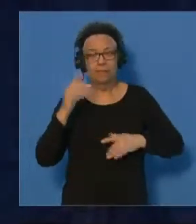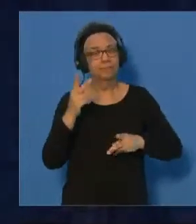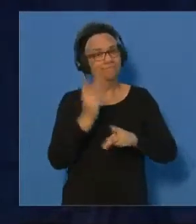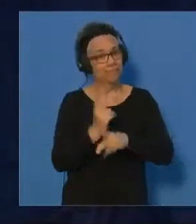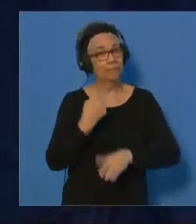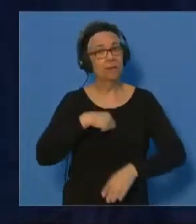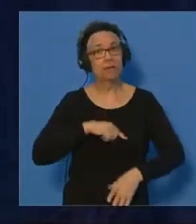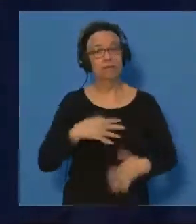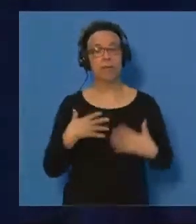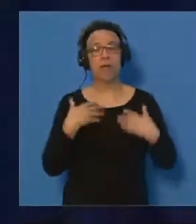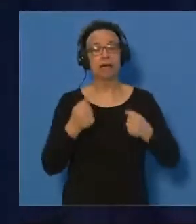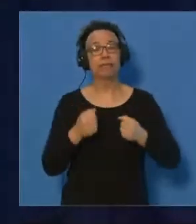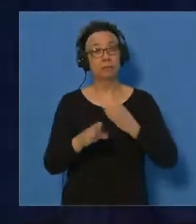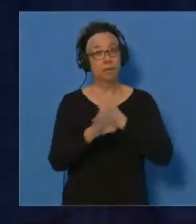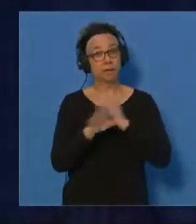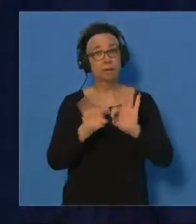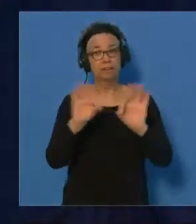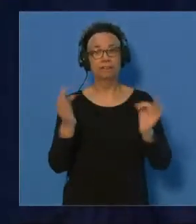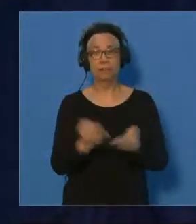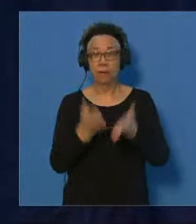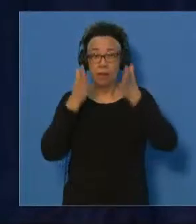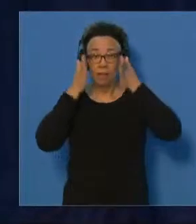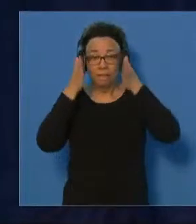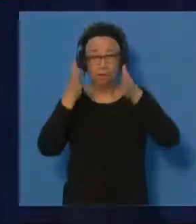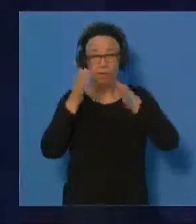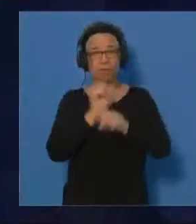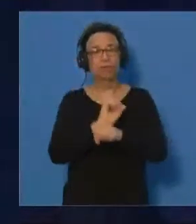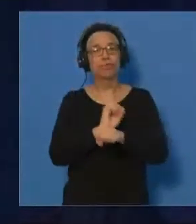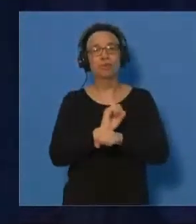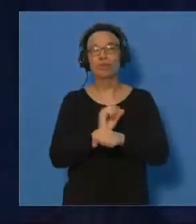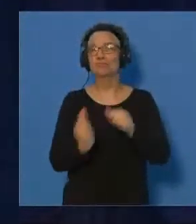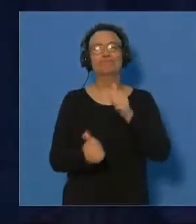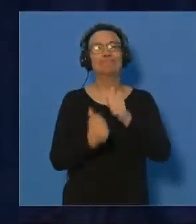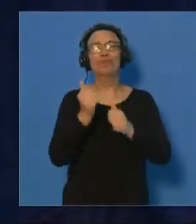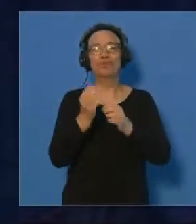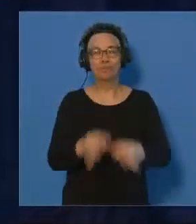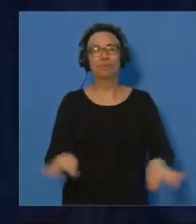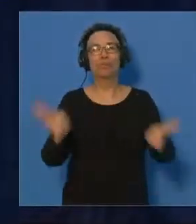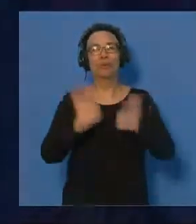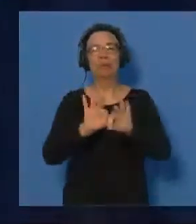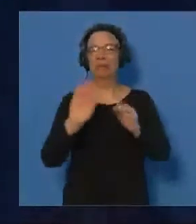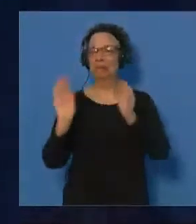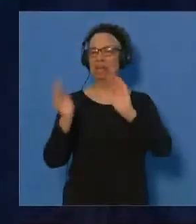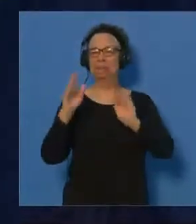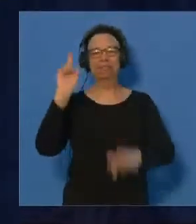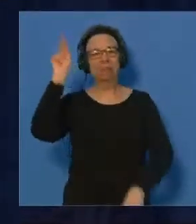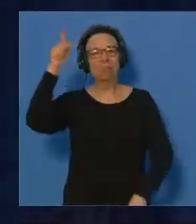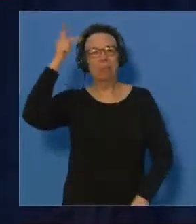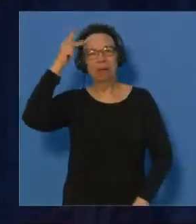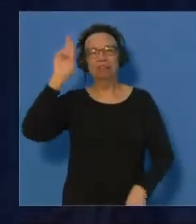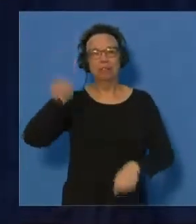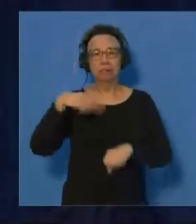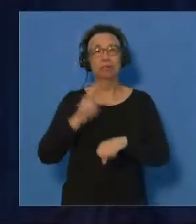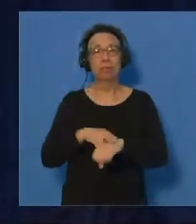our families, and staying focused on the job at hand is more important than politics as usual. We would not turn on